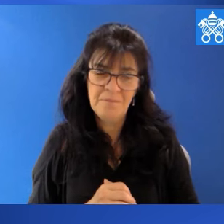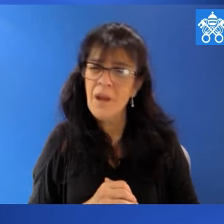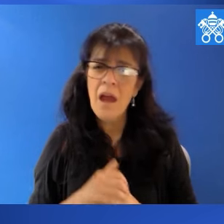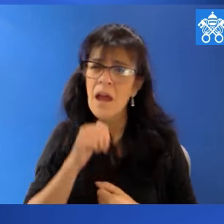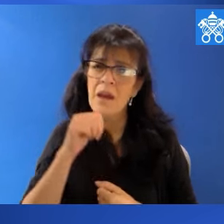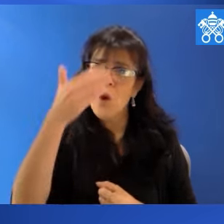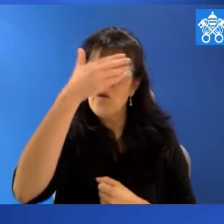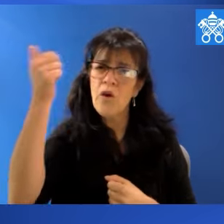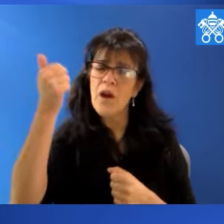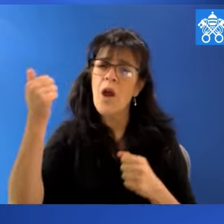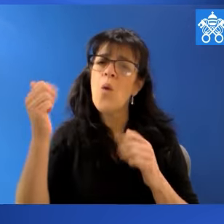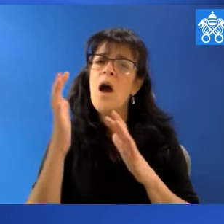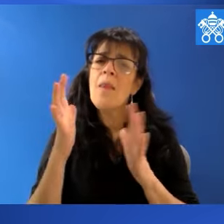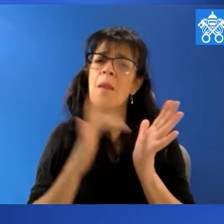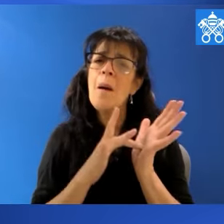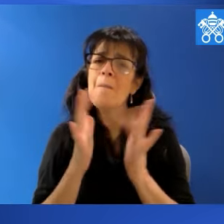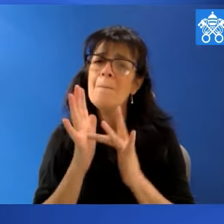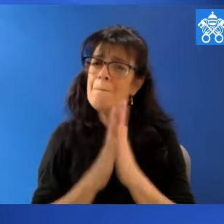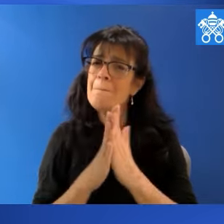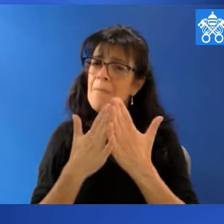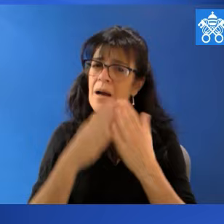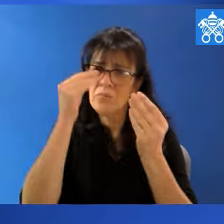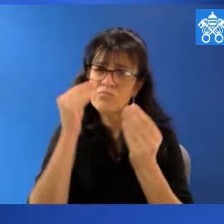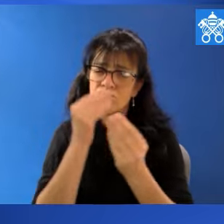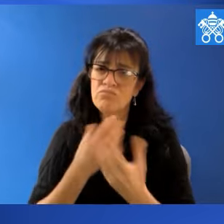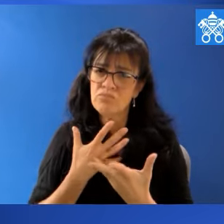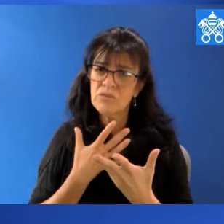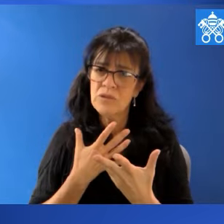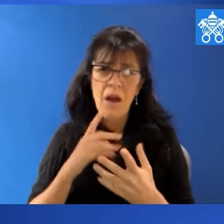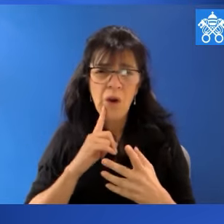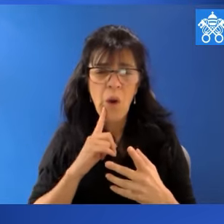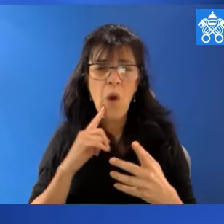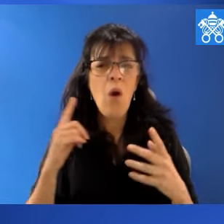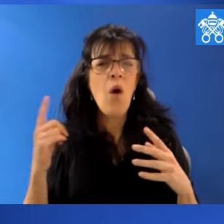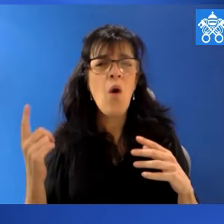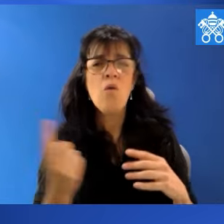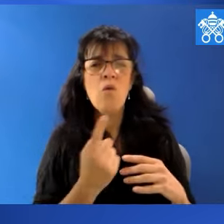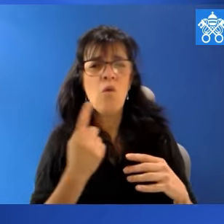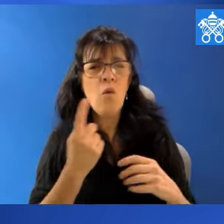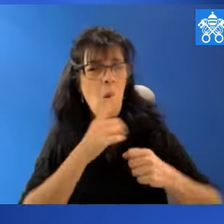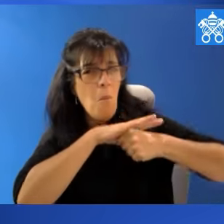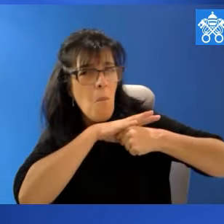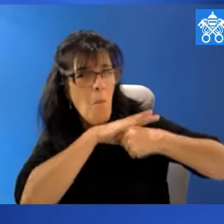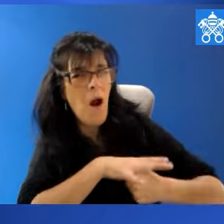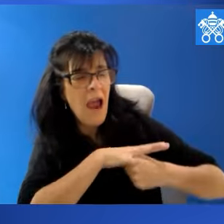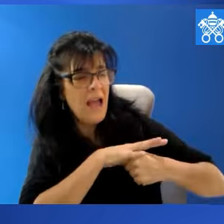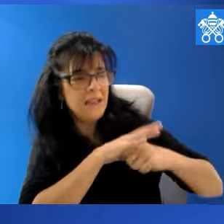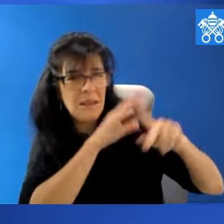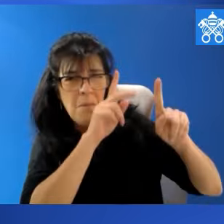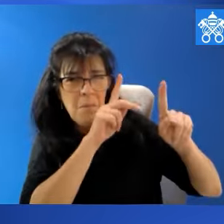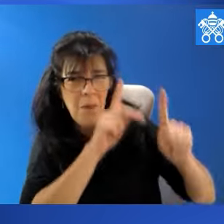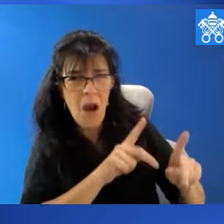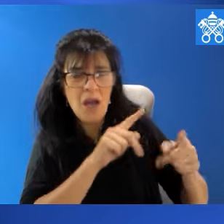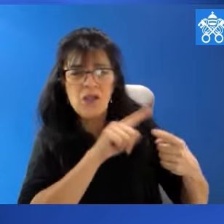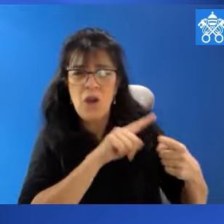Let us not forget what the Bible tells us. You shall not wrong the stranger or oppress him. the orphan,